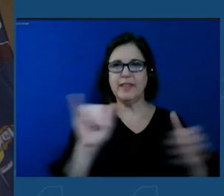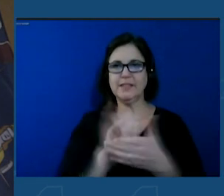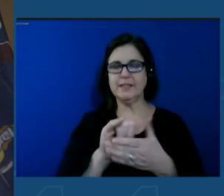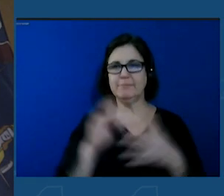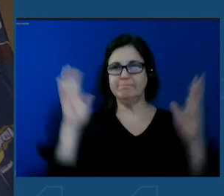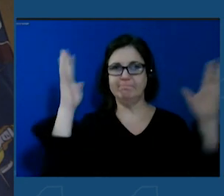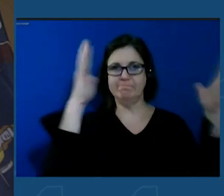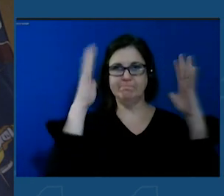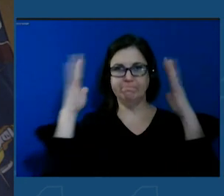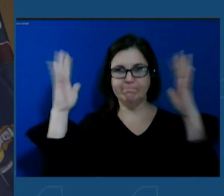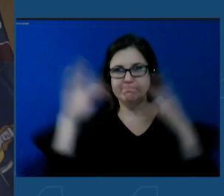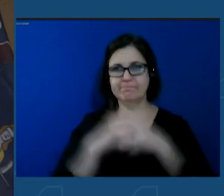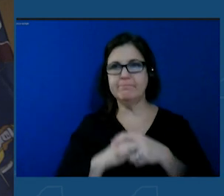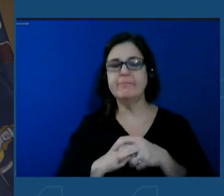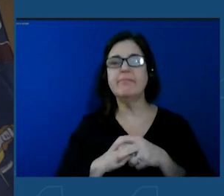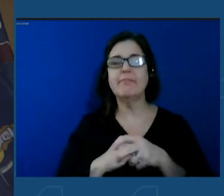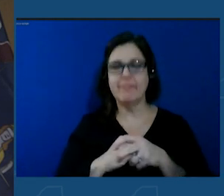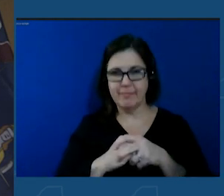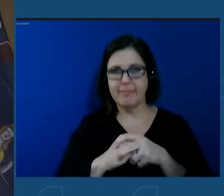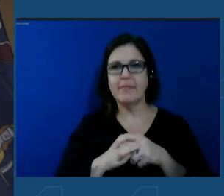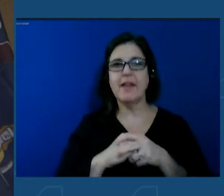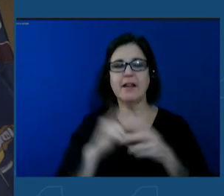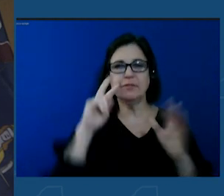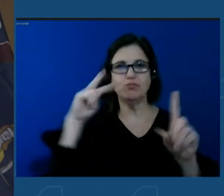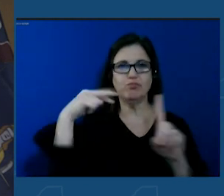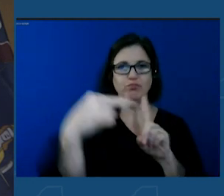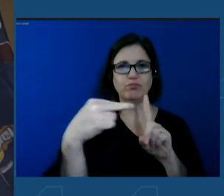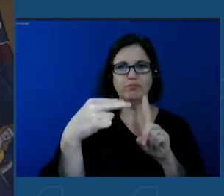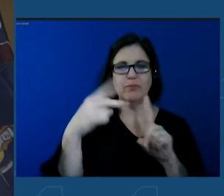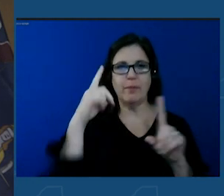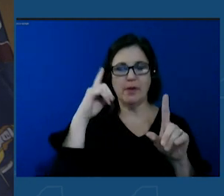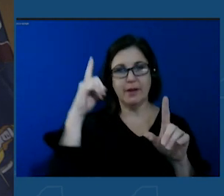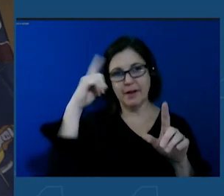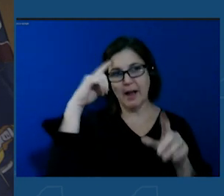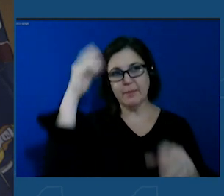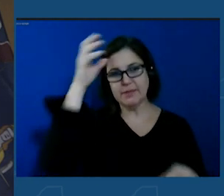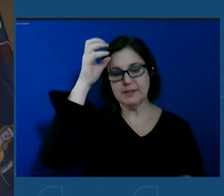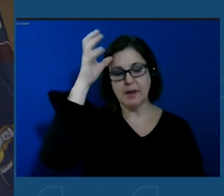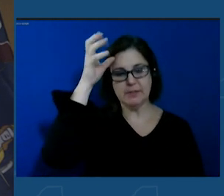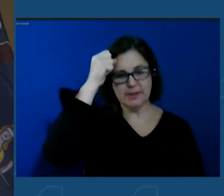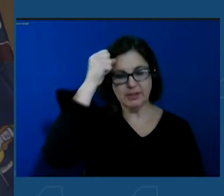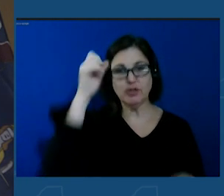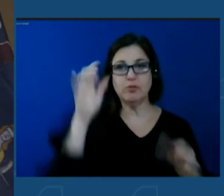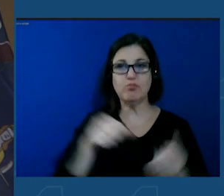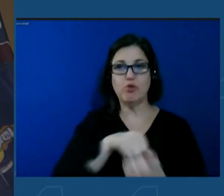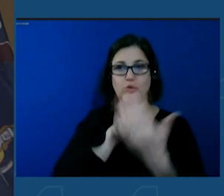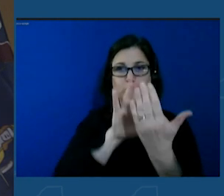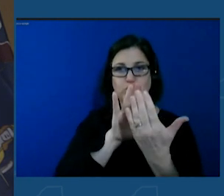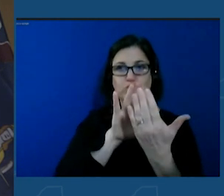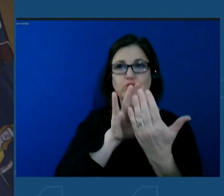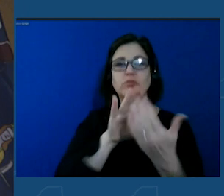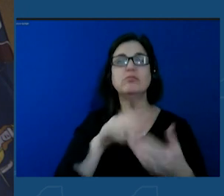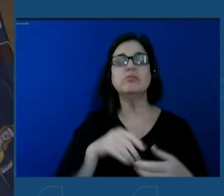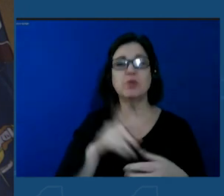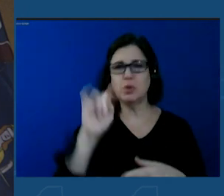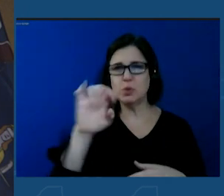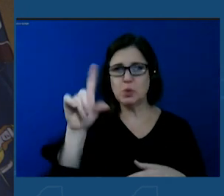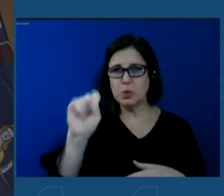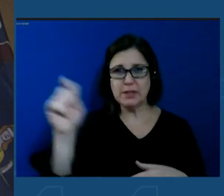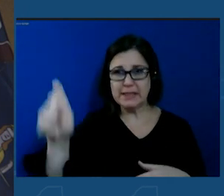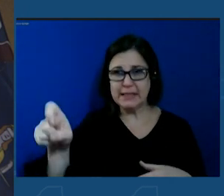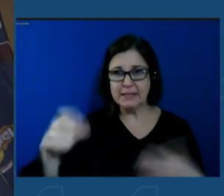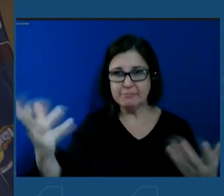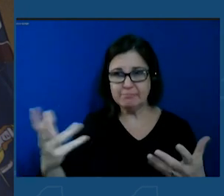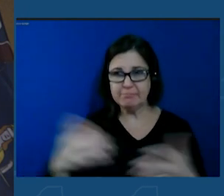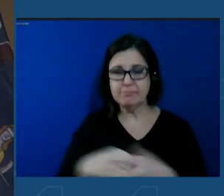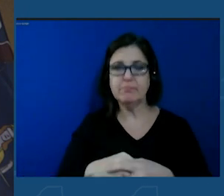And let's just look at it from a common sense approach. What are the tools that we need? How we can help people? And I will tell